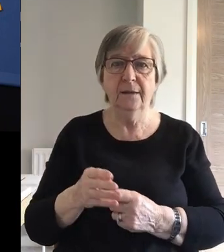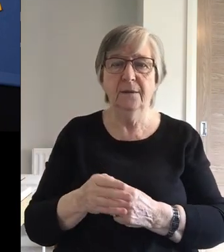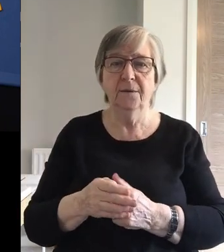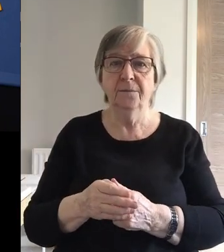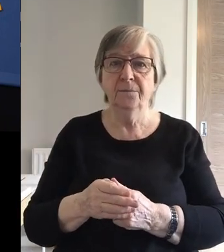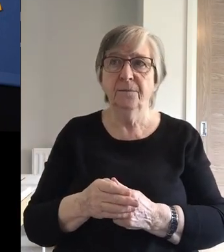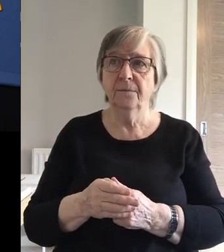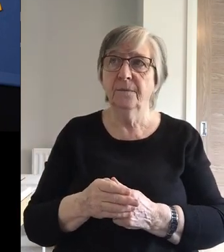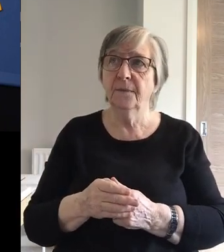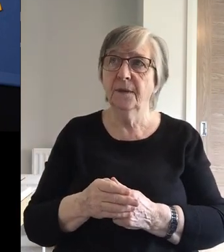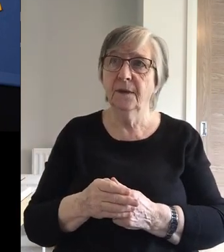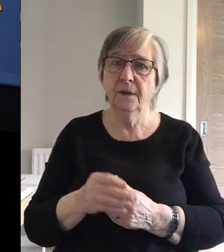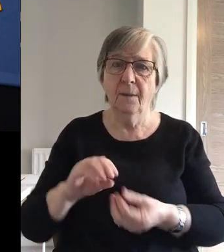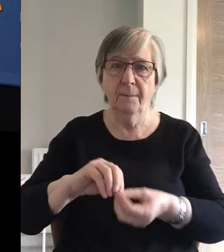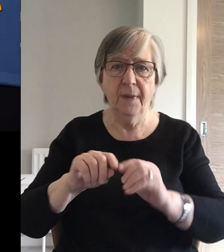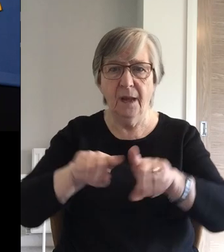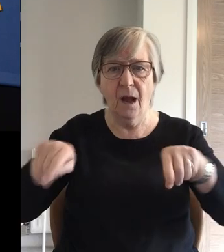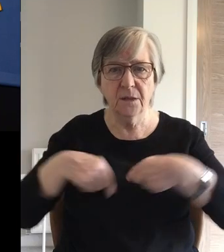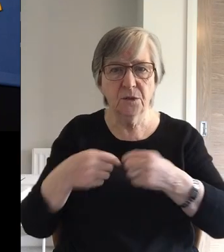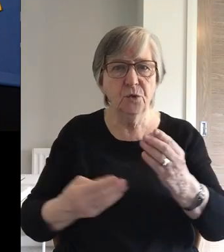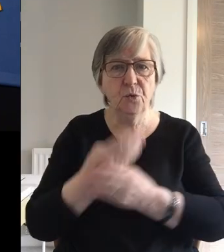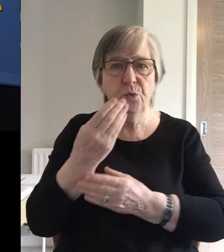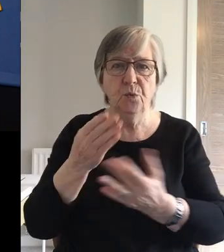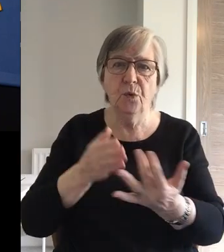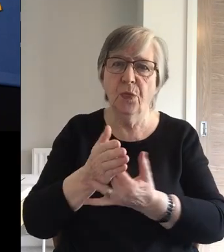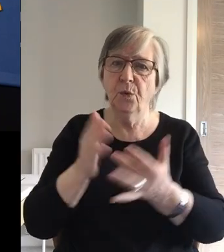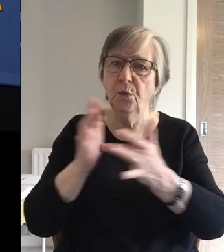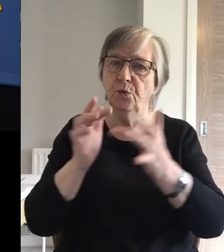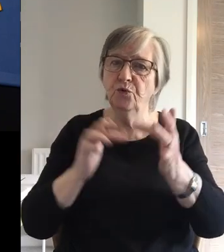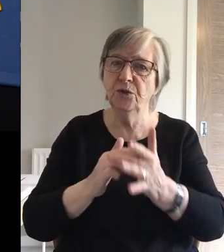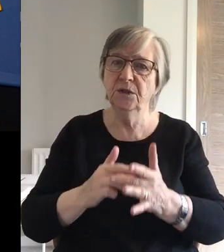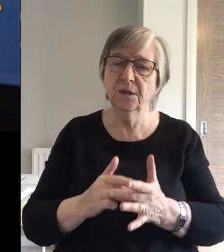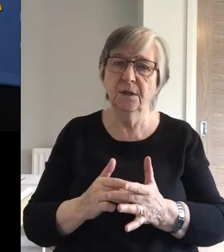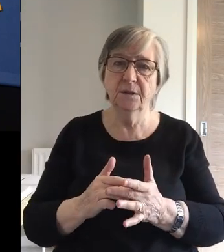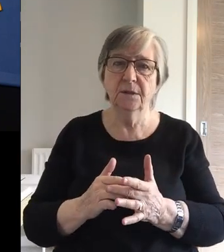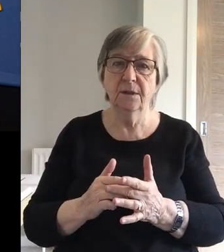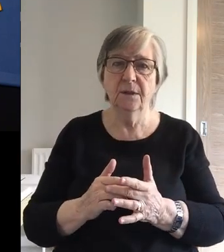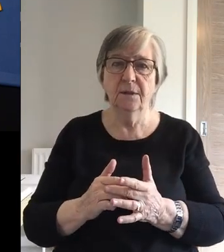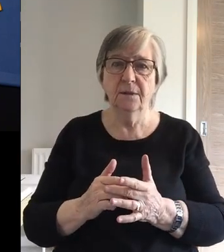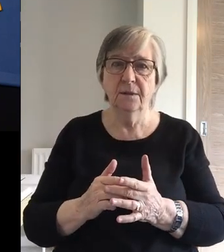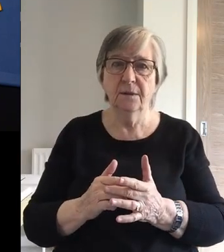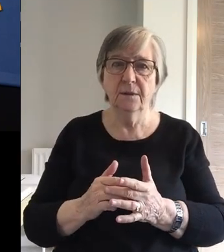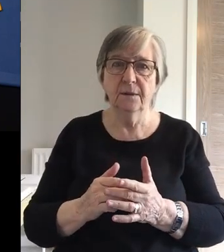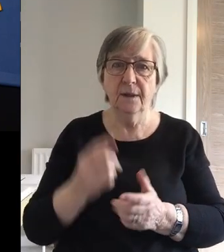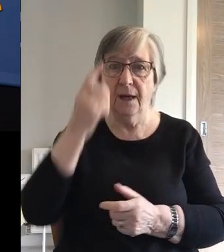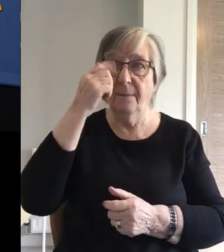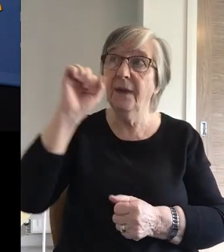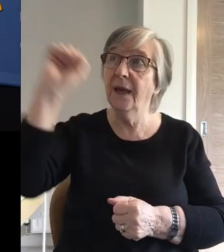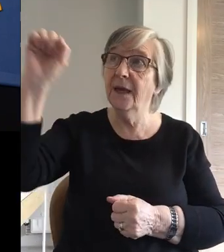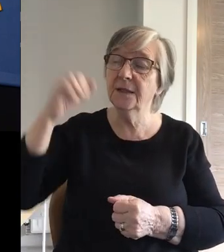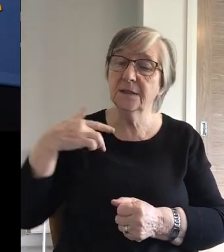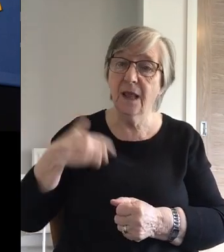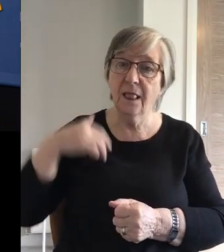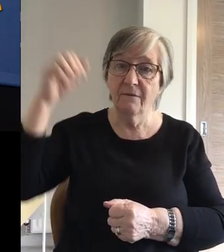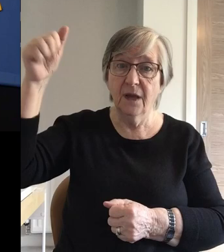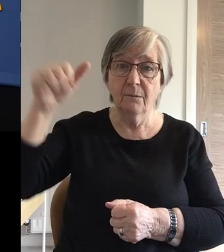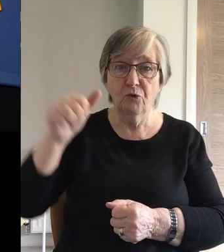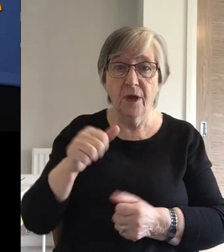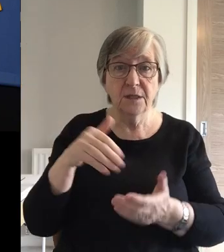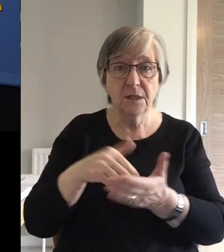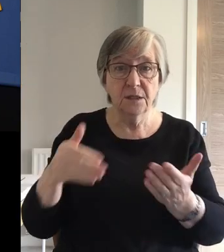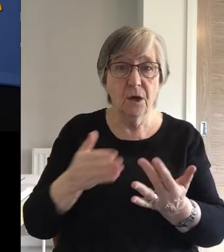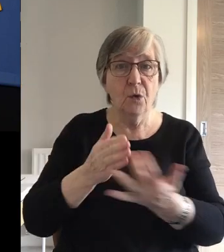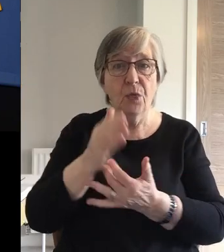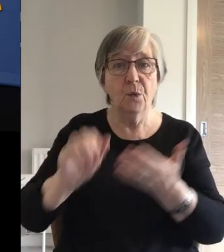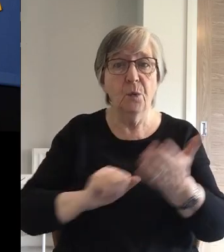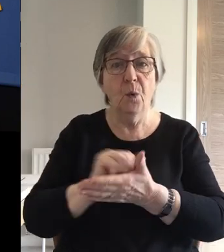Restore us through Jesus. And may his living presence now through the